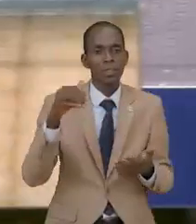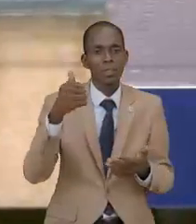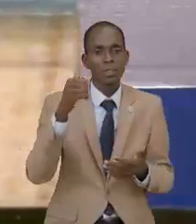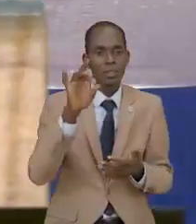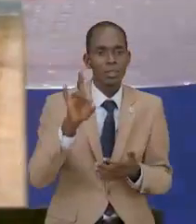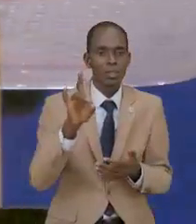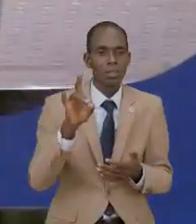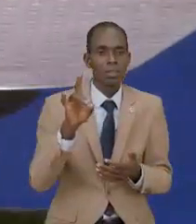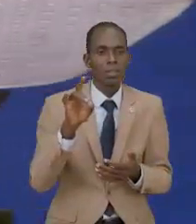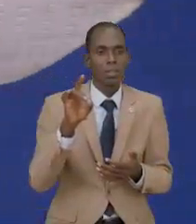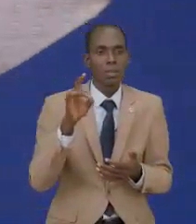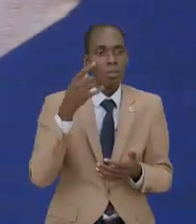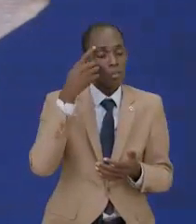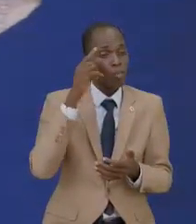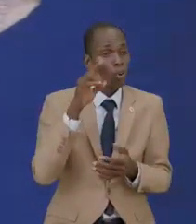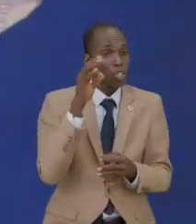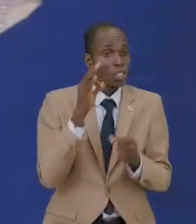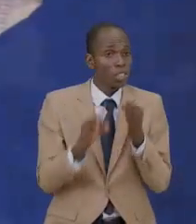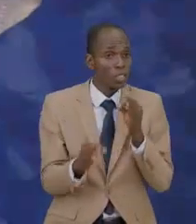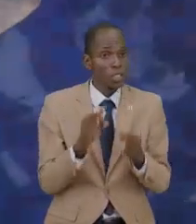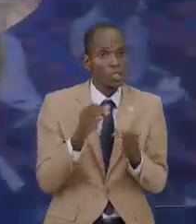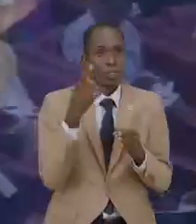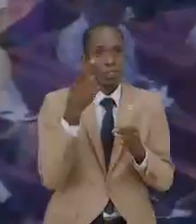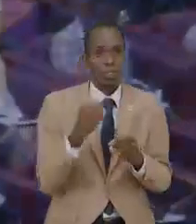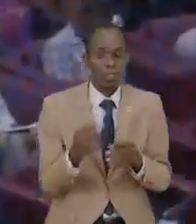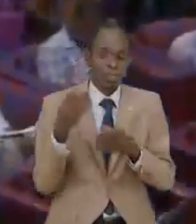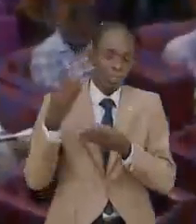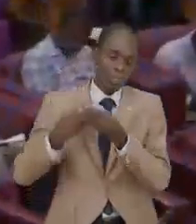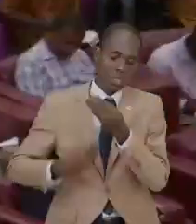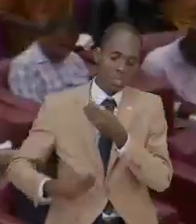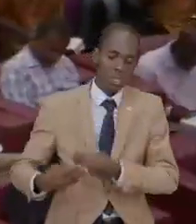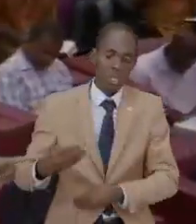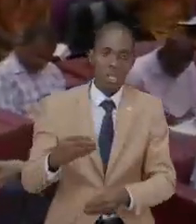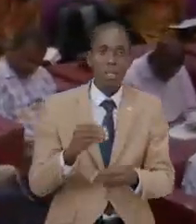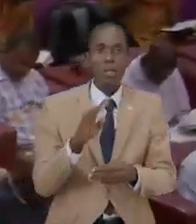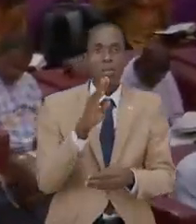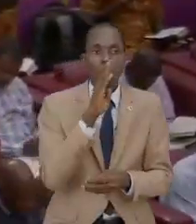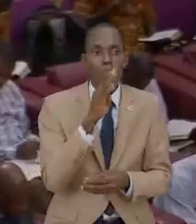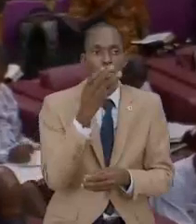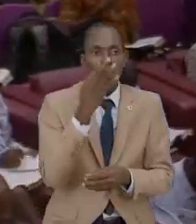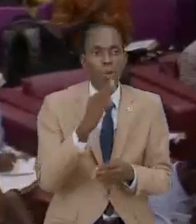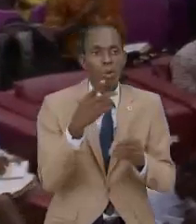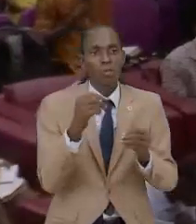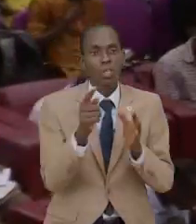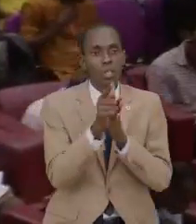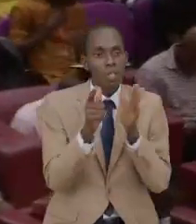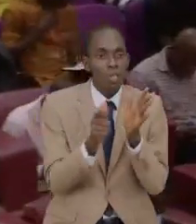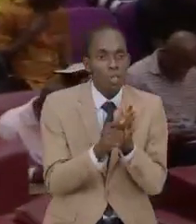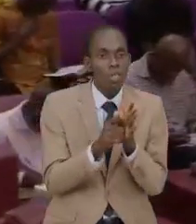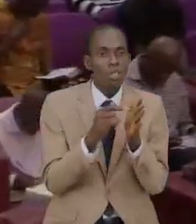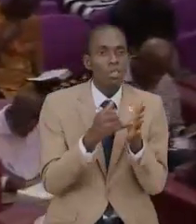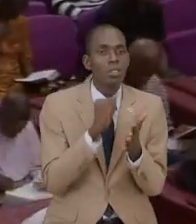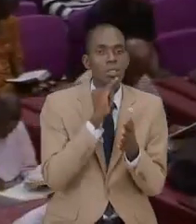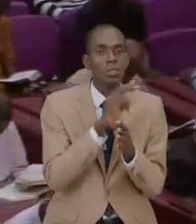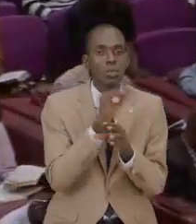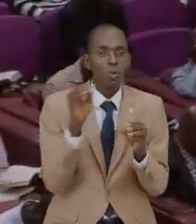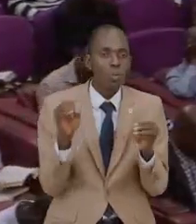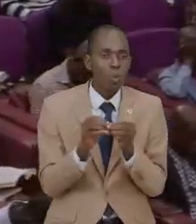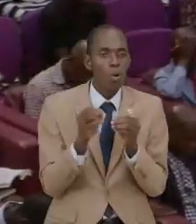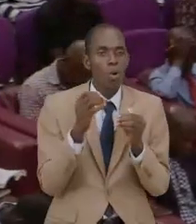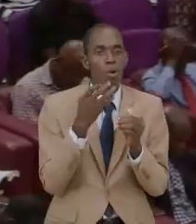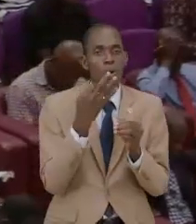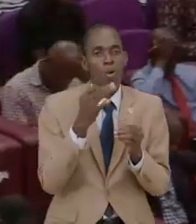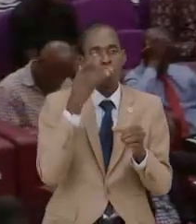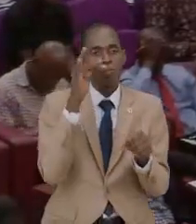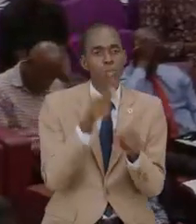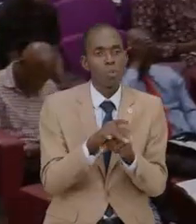18, for if the inheritance be of the law, it is no more a promise, but